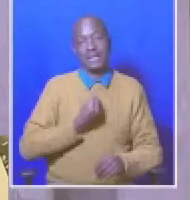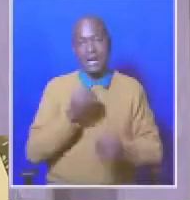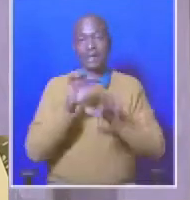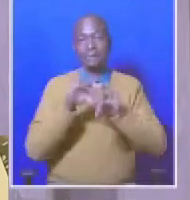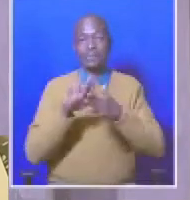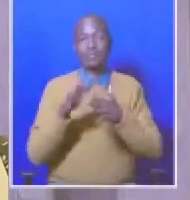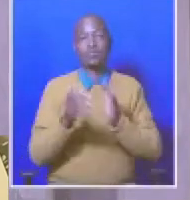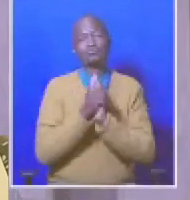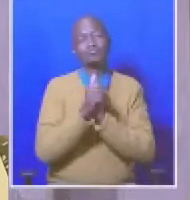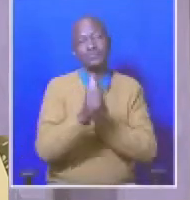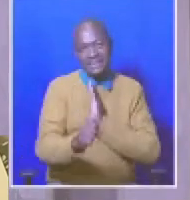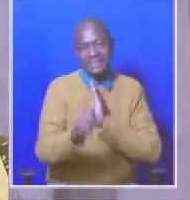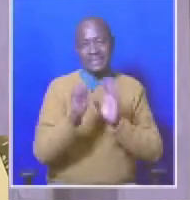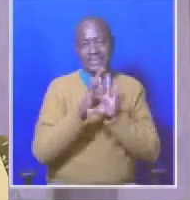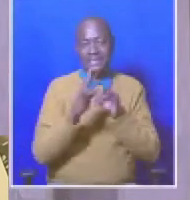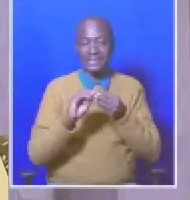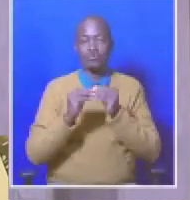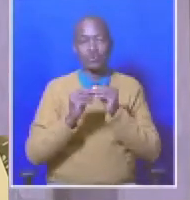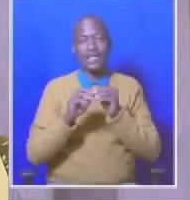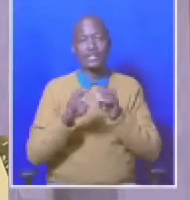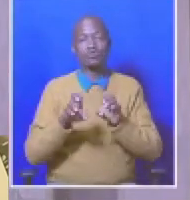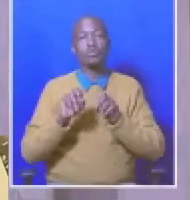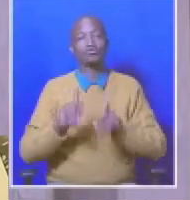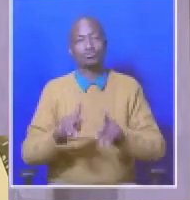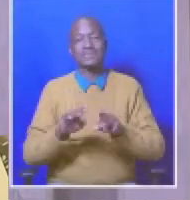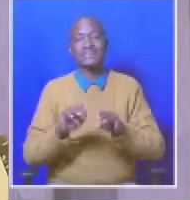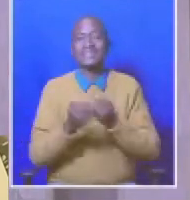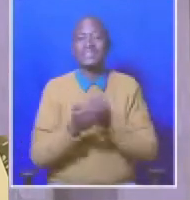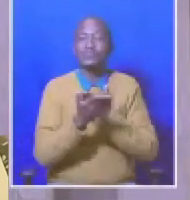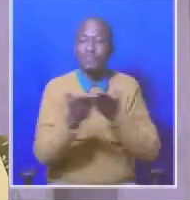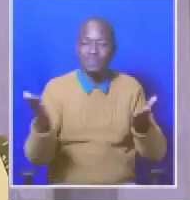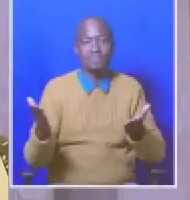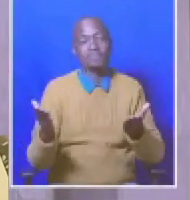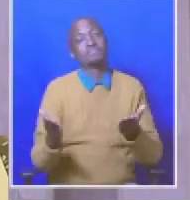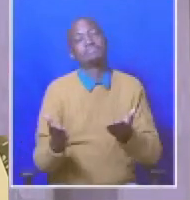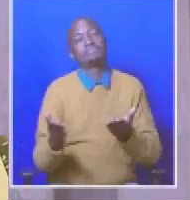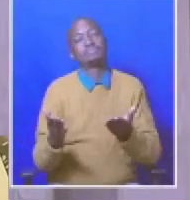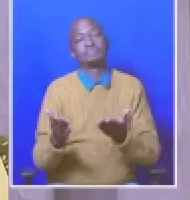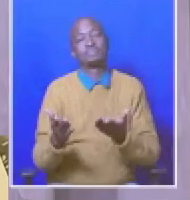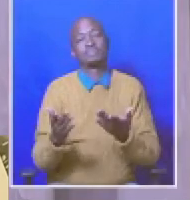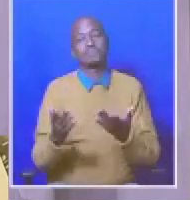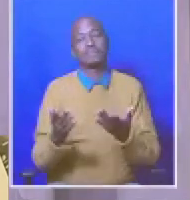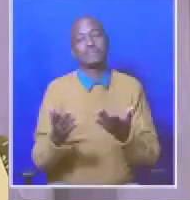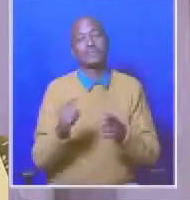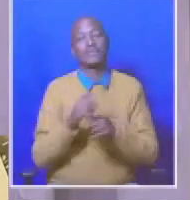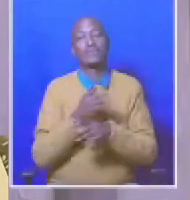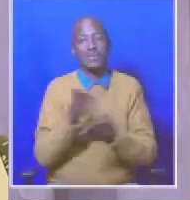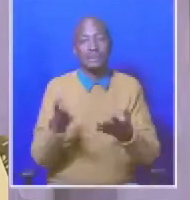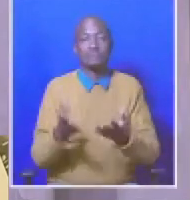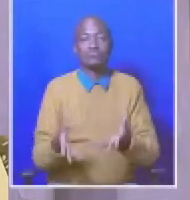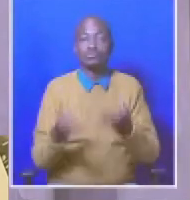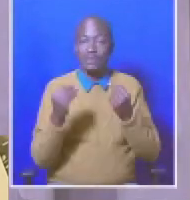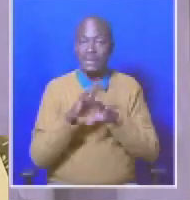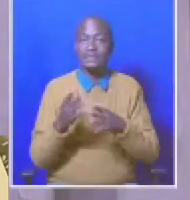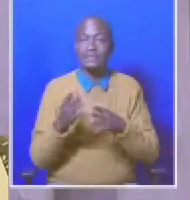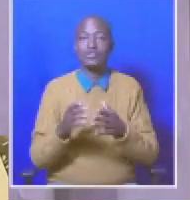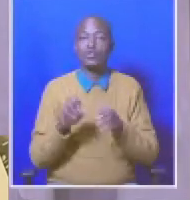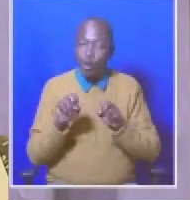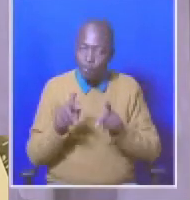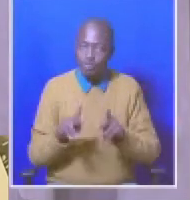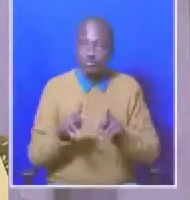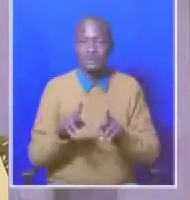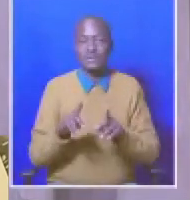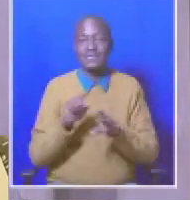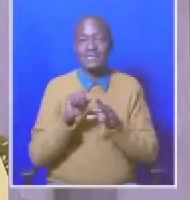skills and create opportunities for them to get opportunities to